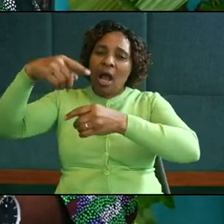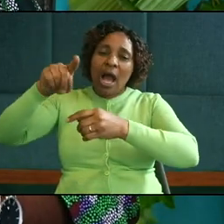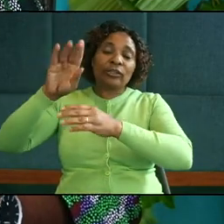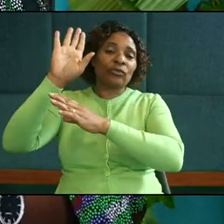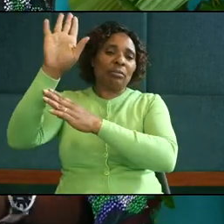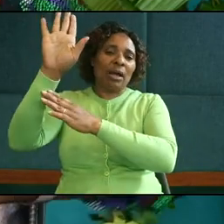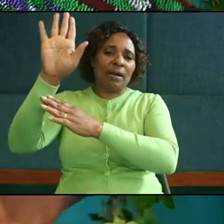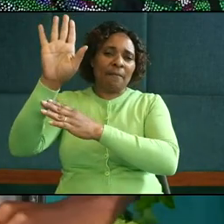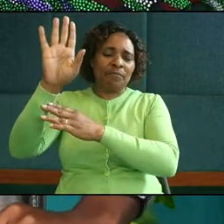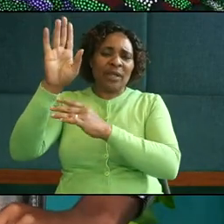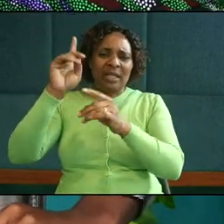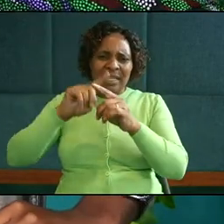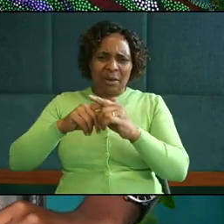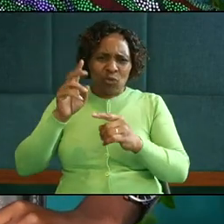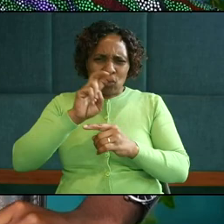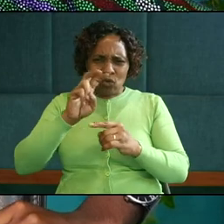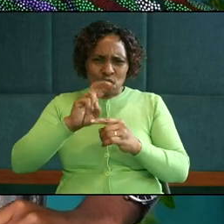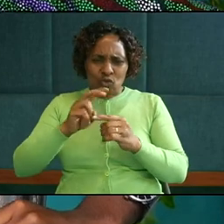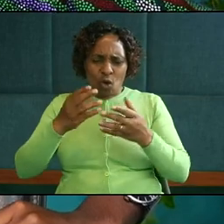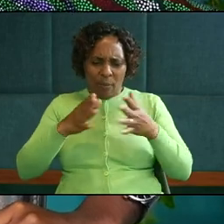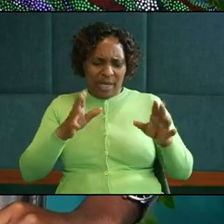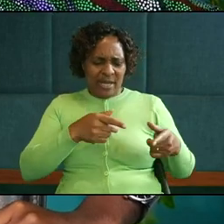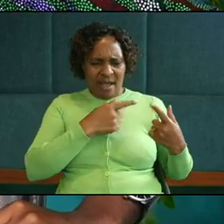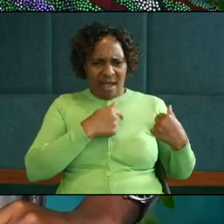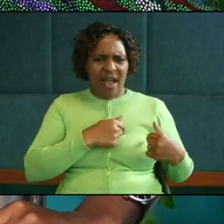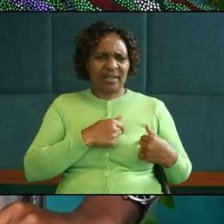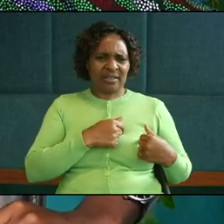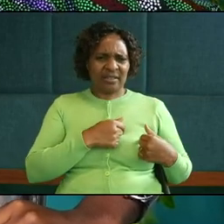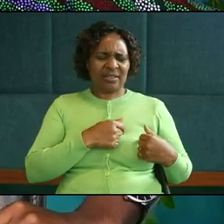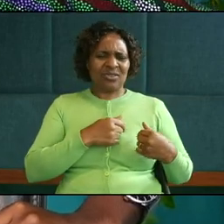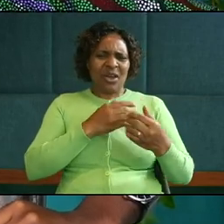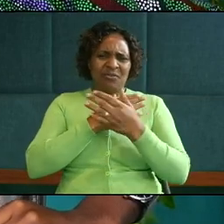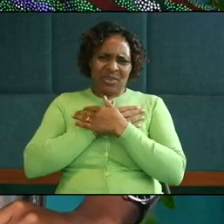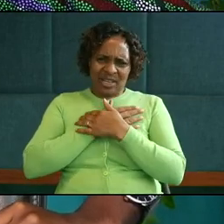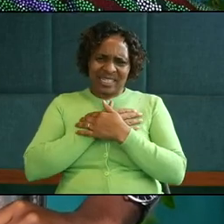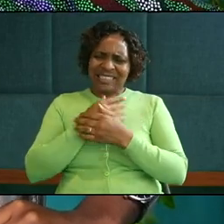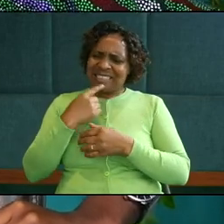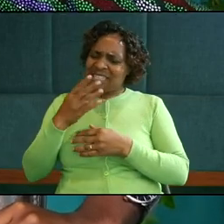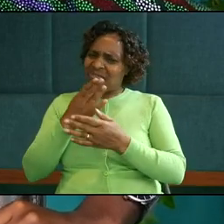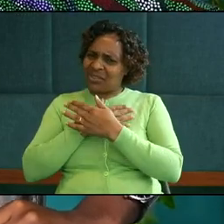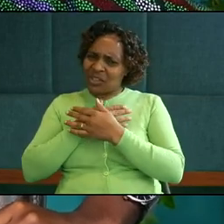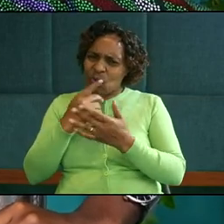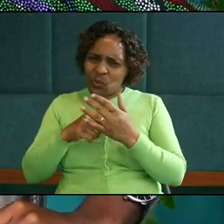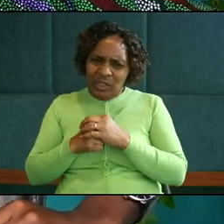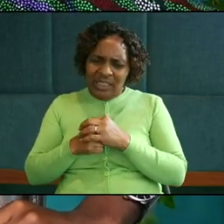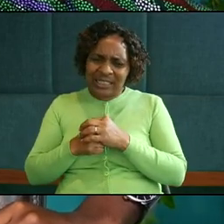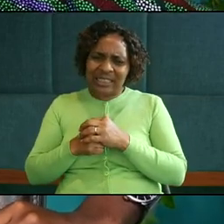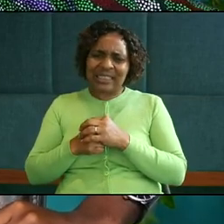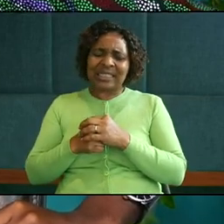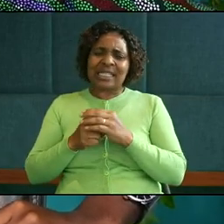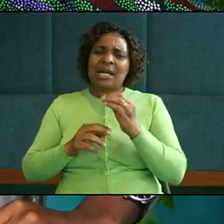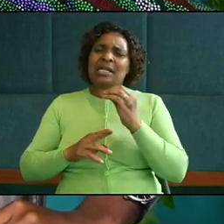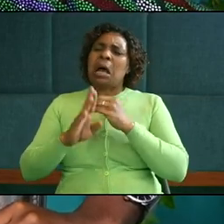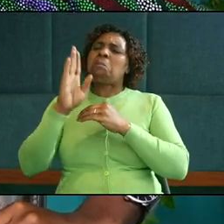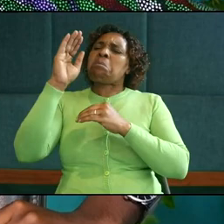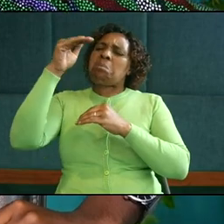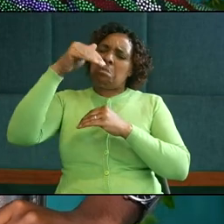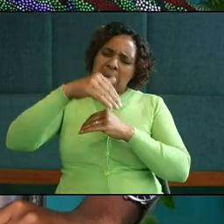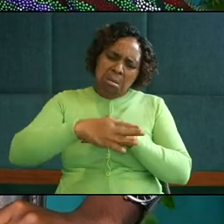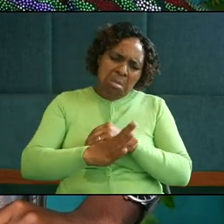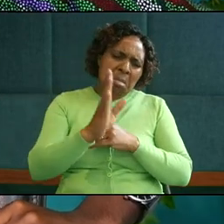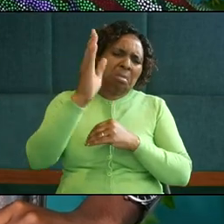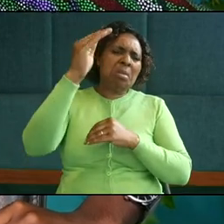if we look at this perspective of opening up your heart as to a friend, what do you tell your friend? You tell your friend the ups, the downs